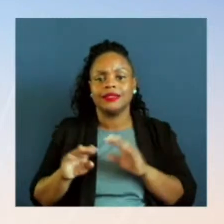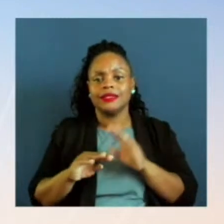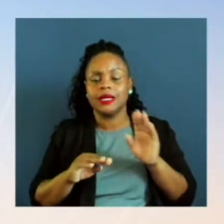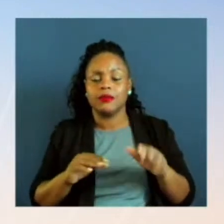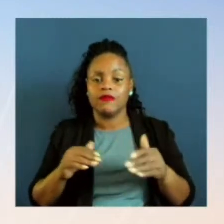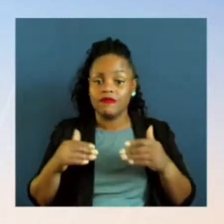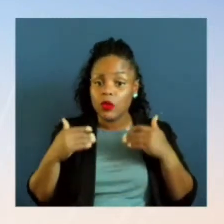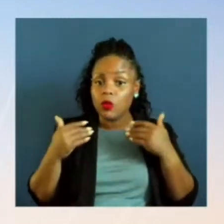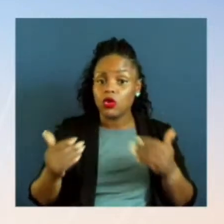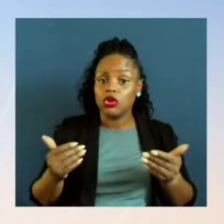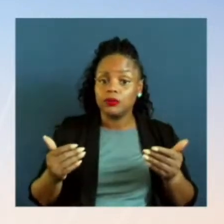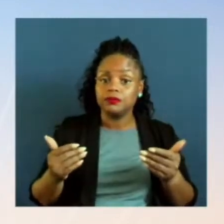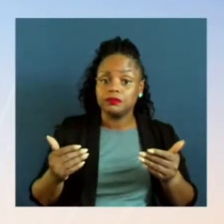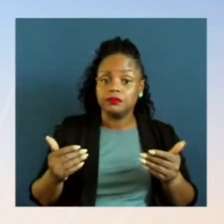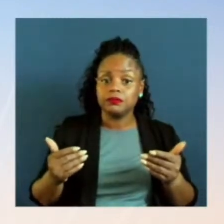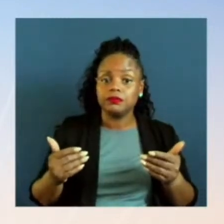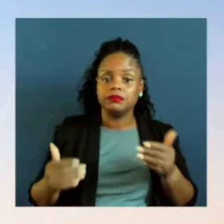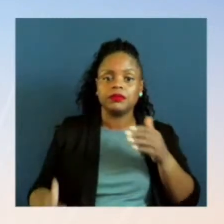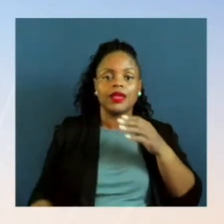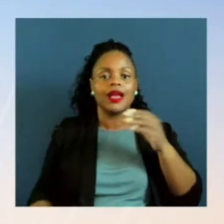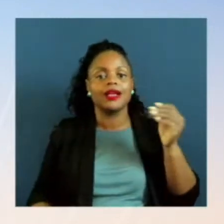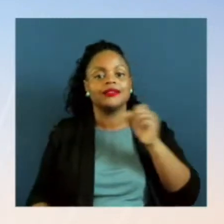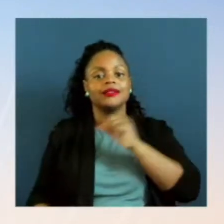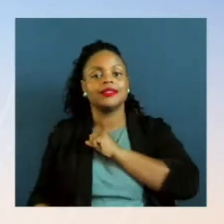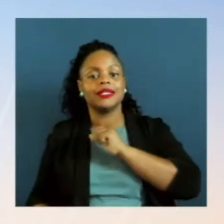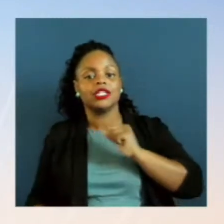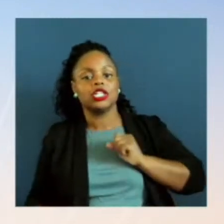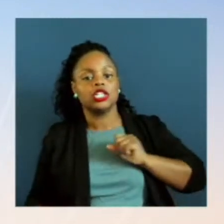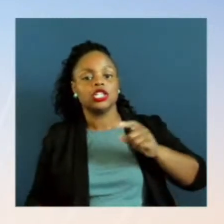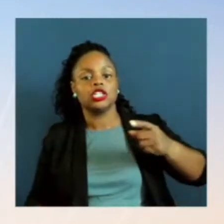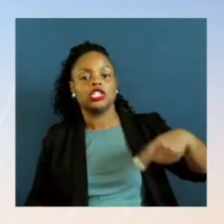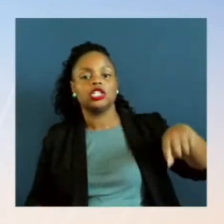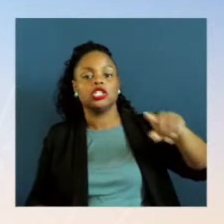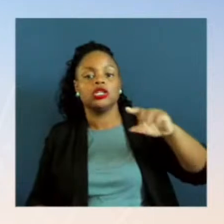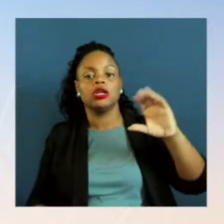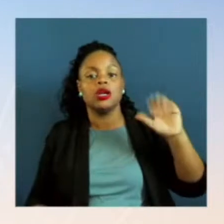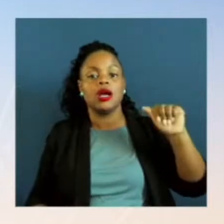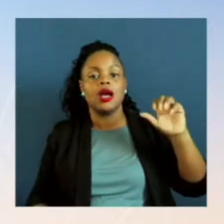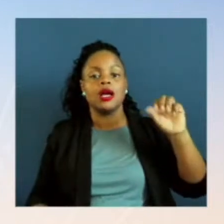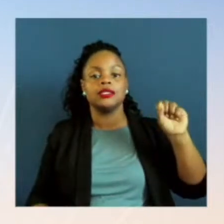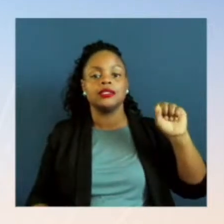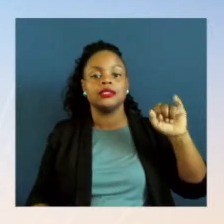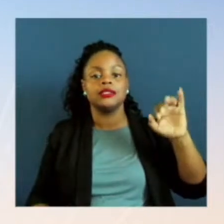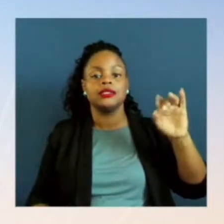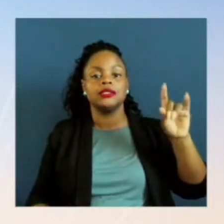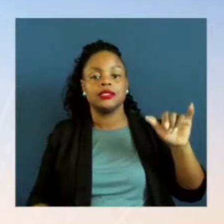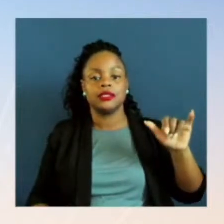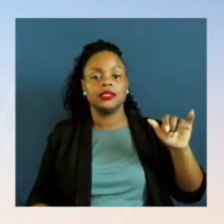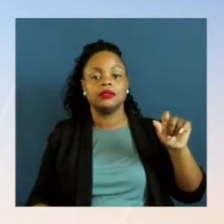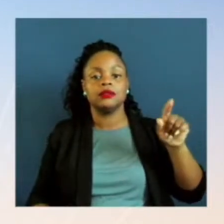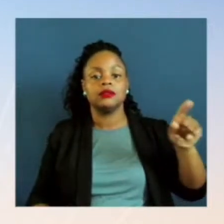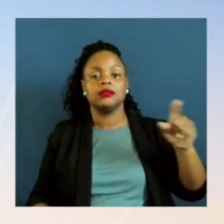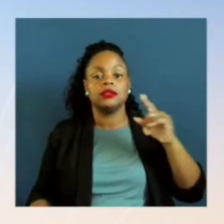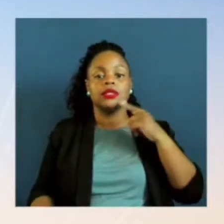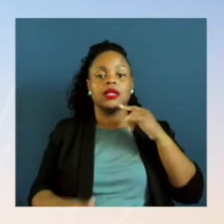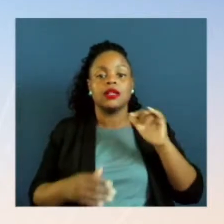Senator Cassidy also noted the need to invest in infrastructure and how these recent